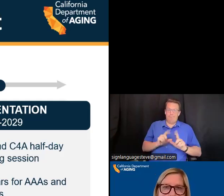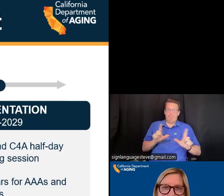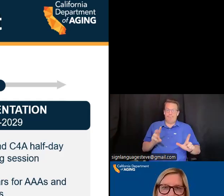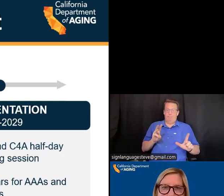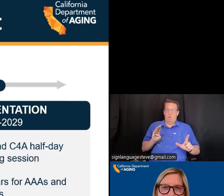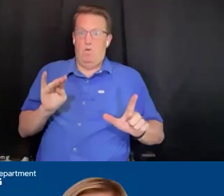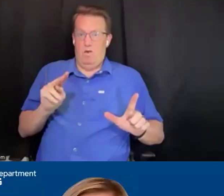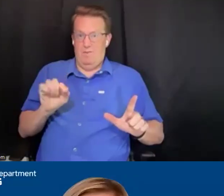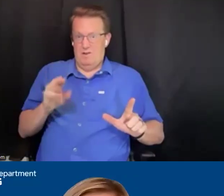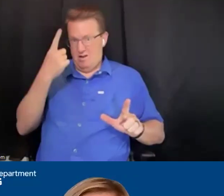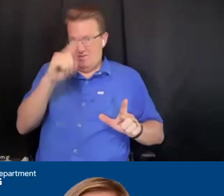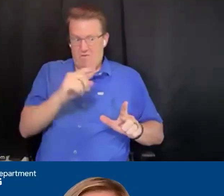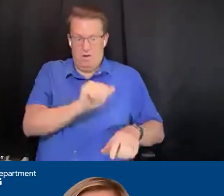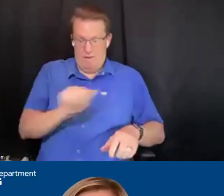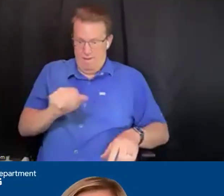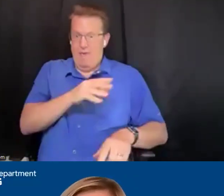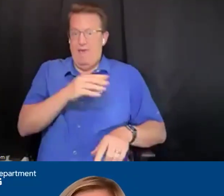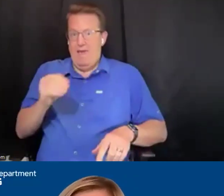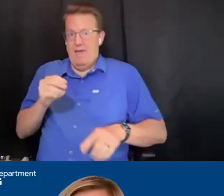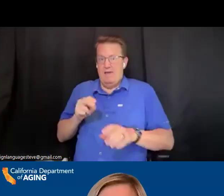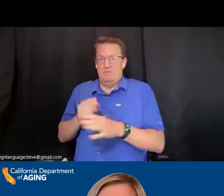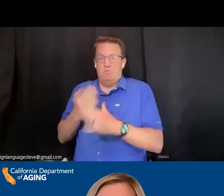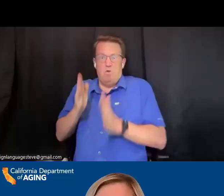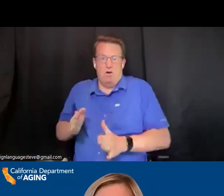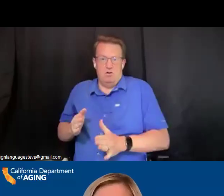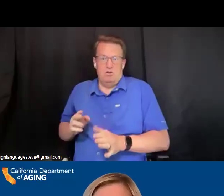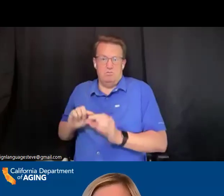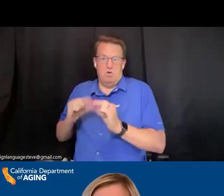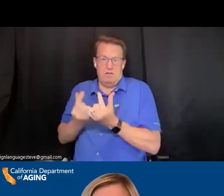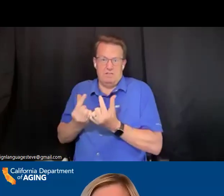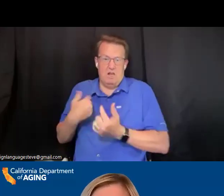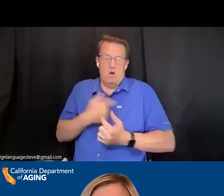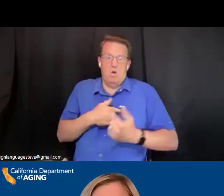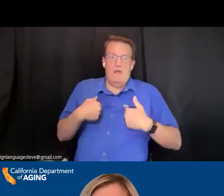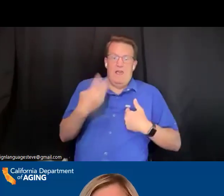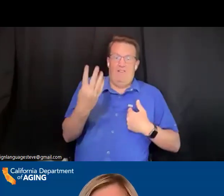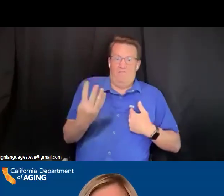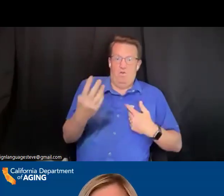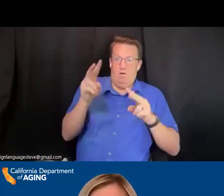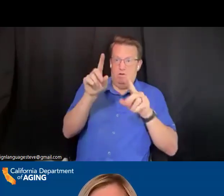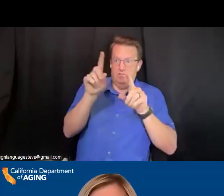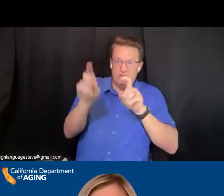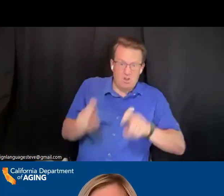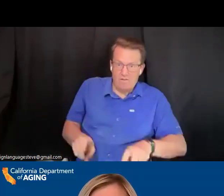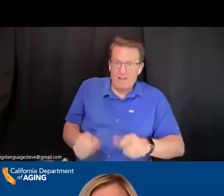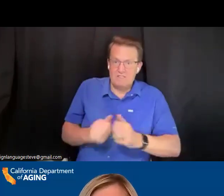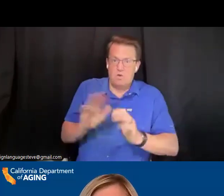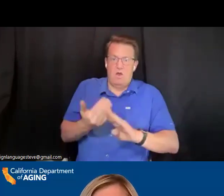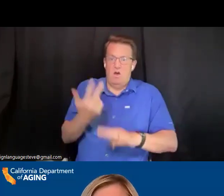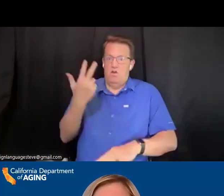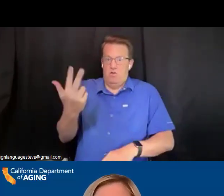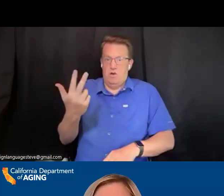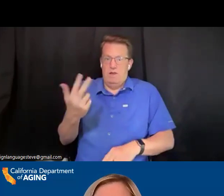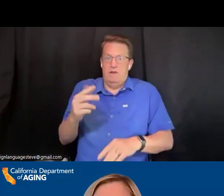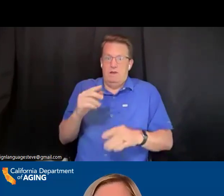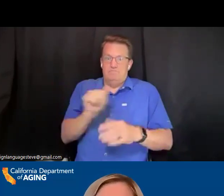partner organizations. We conducted 4 topical surveys with all 33 AAAs.